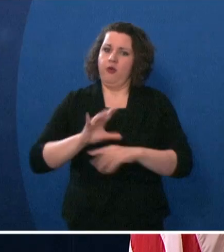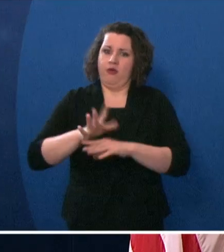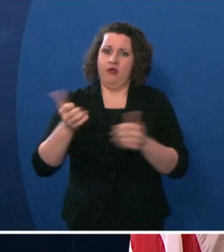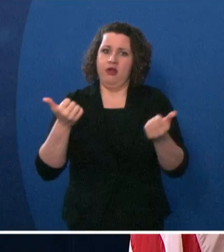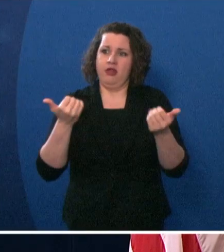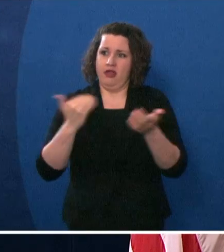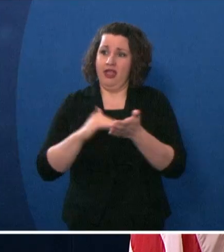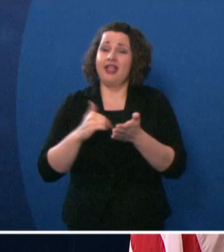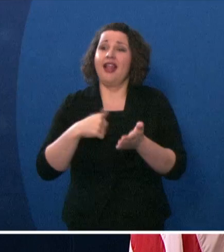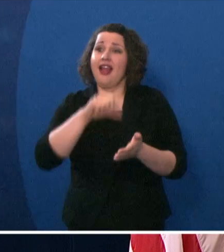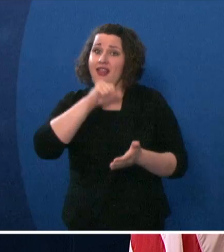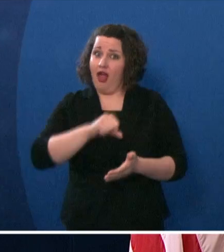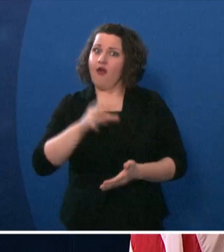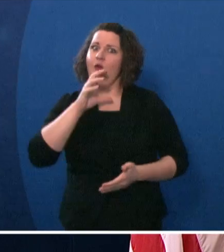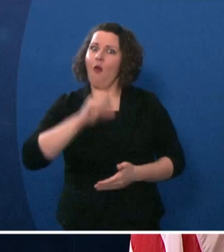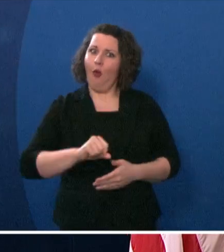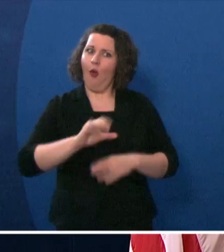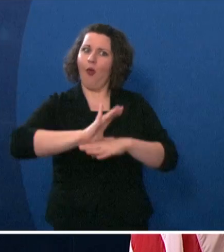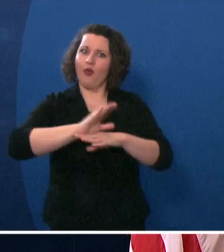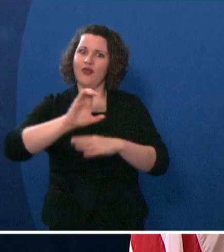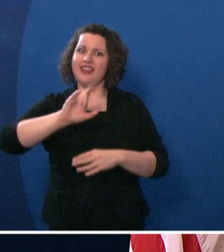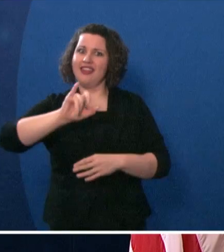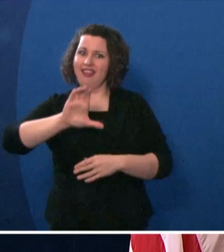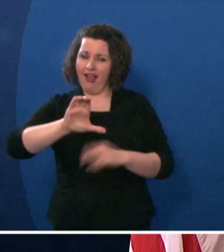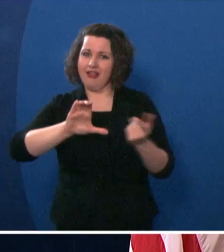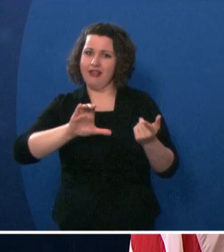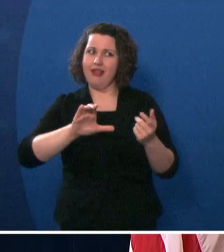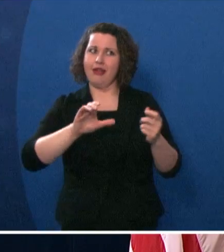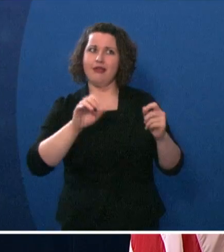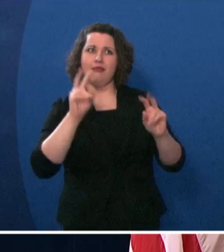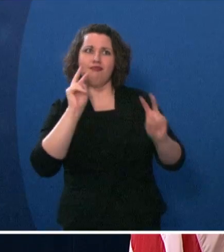you're playing some of the classics on the big screen